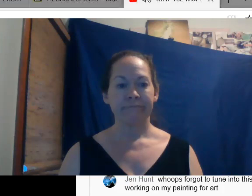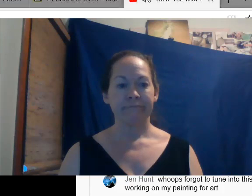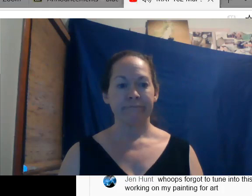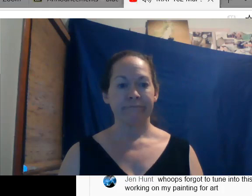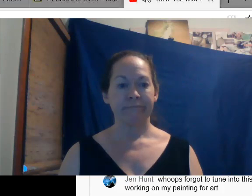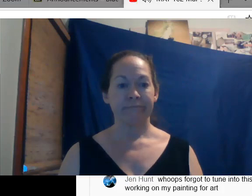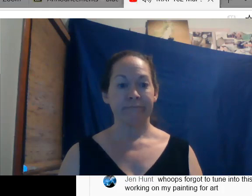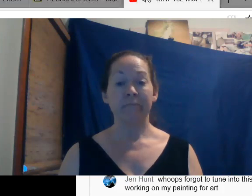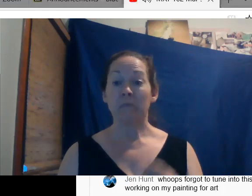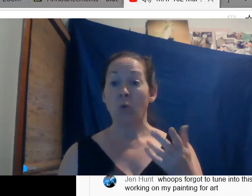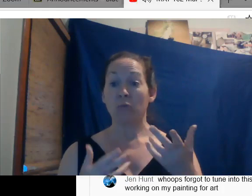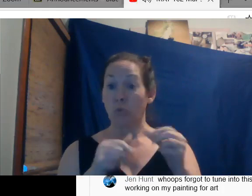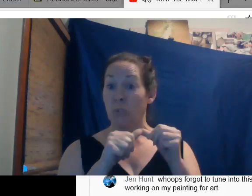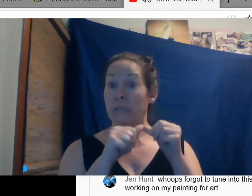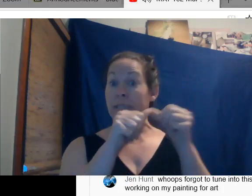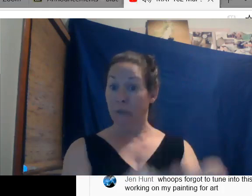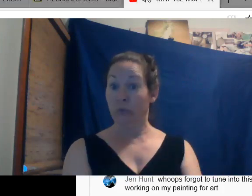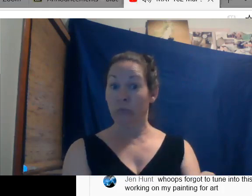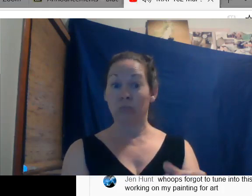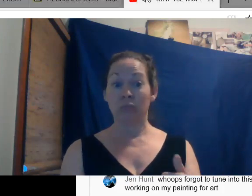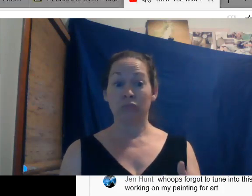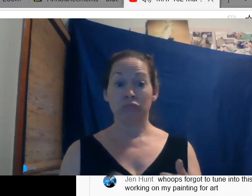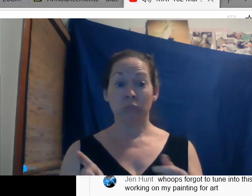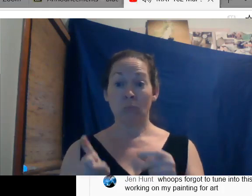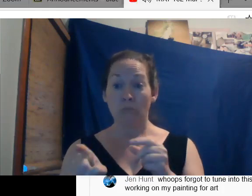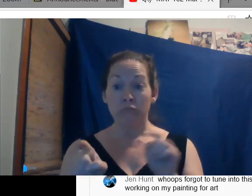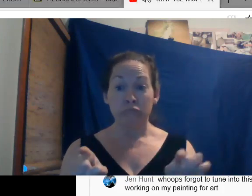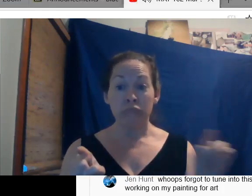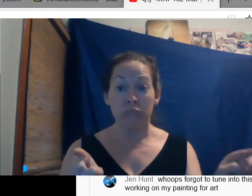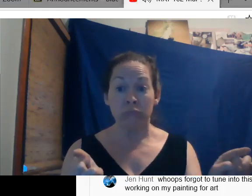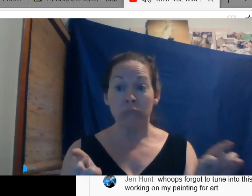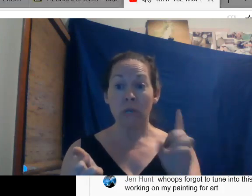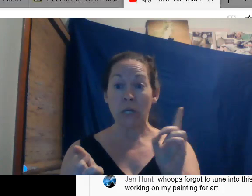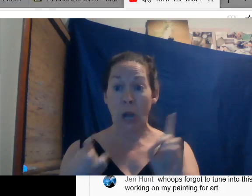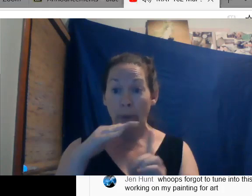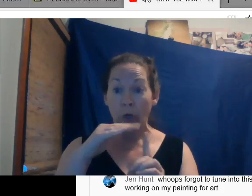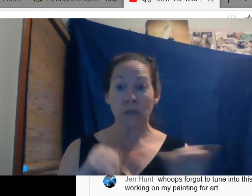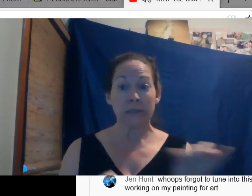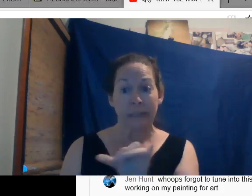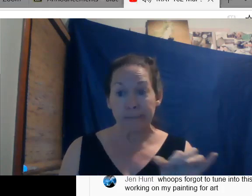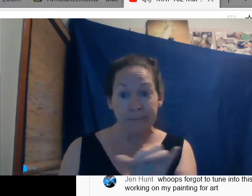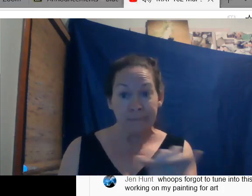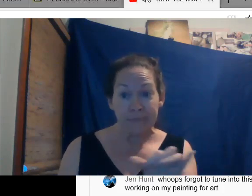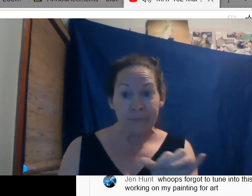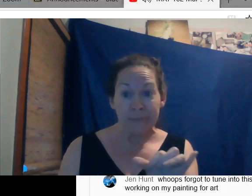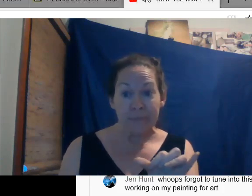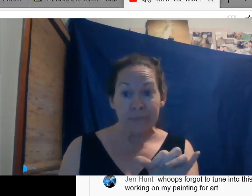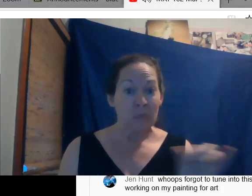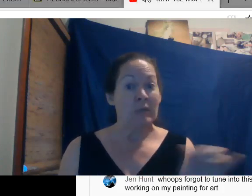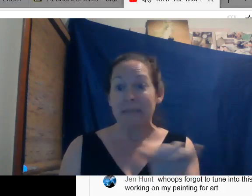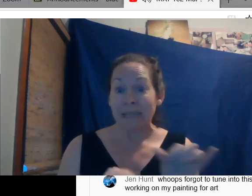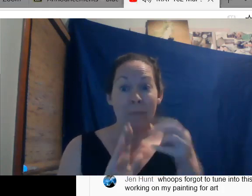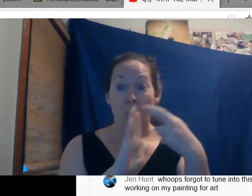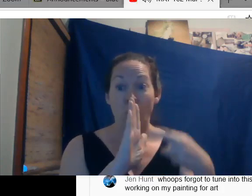If I want to go forward, these all have the same common denominator. I can use my rule of common denominator